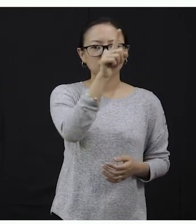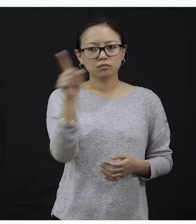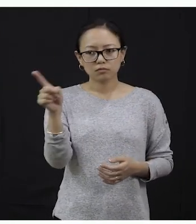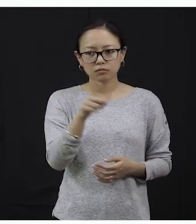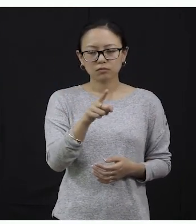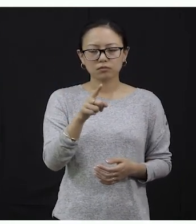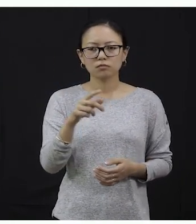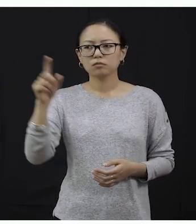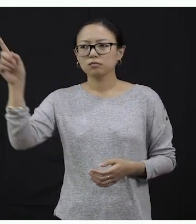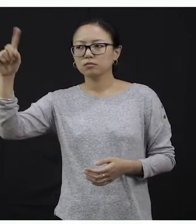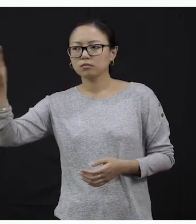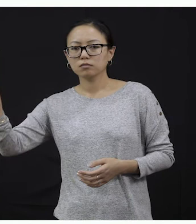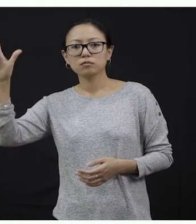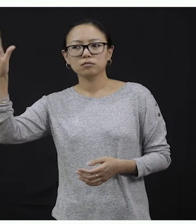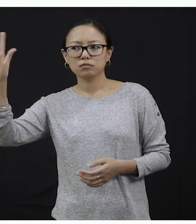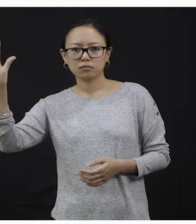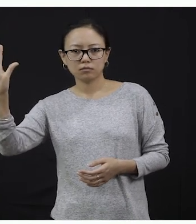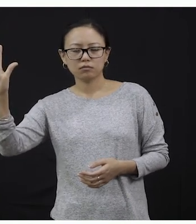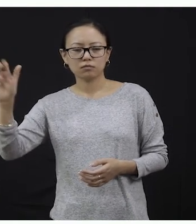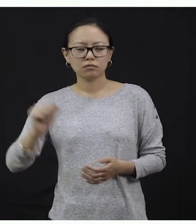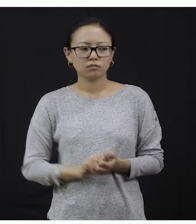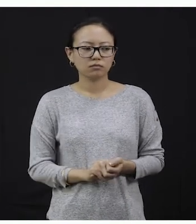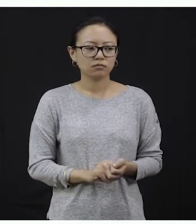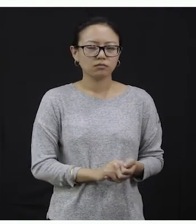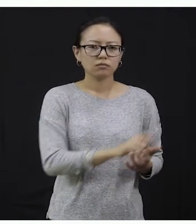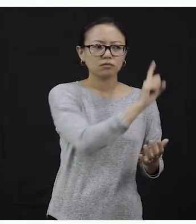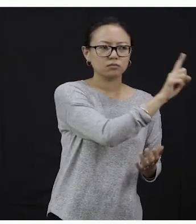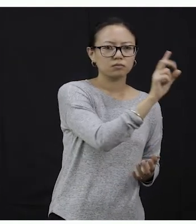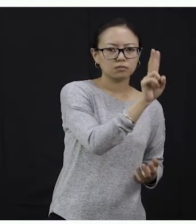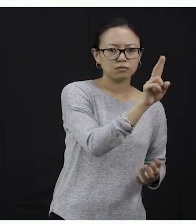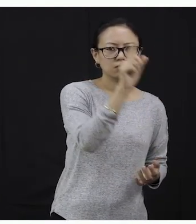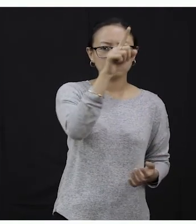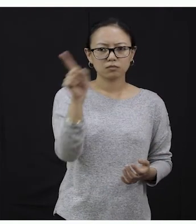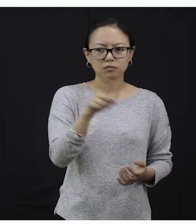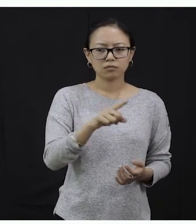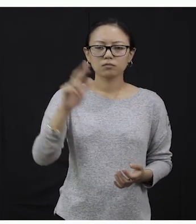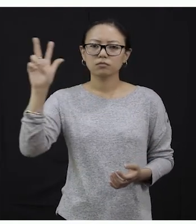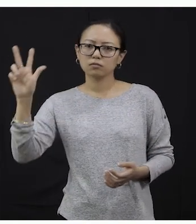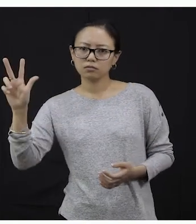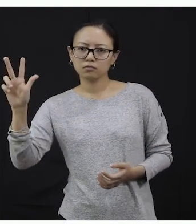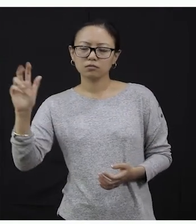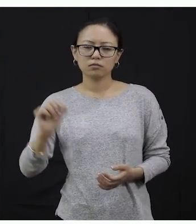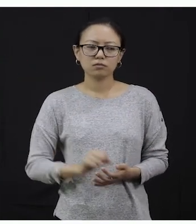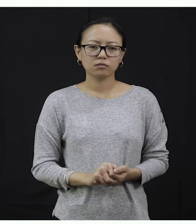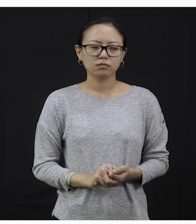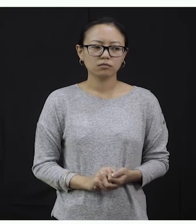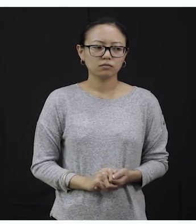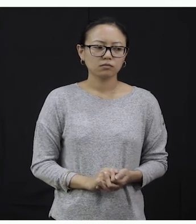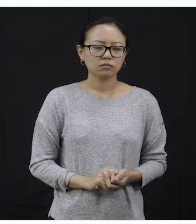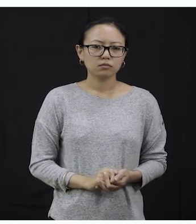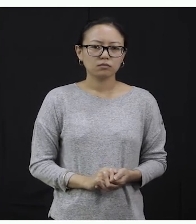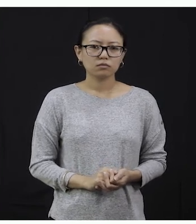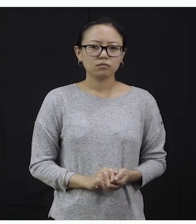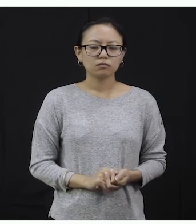Obviously, the alligator mouth will open towards the bigger number of fishes, that is 12. Okay, and this